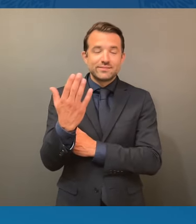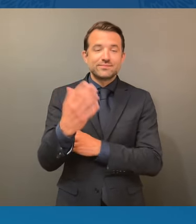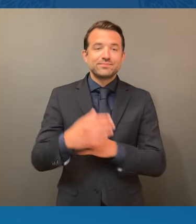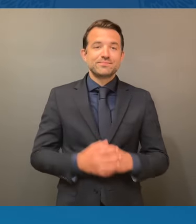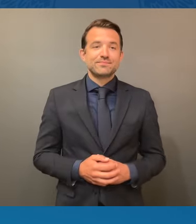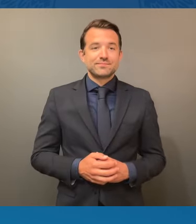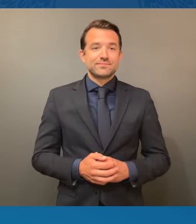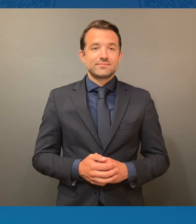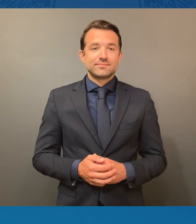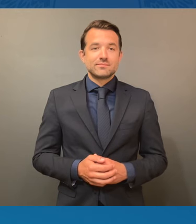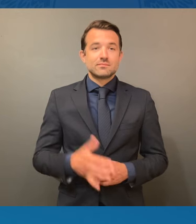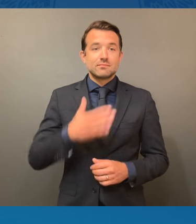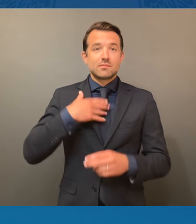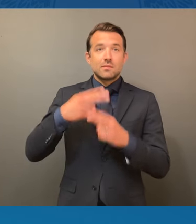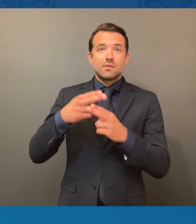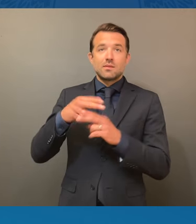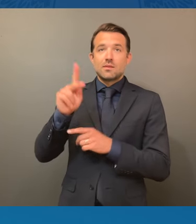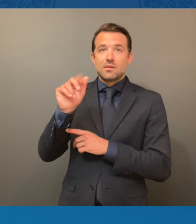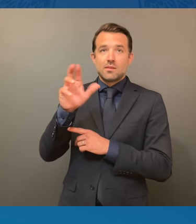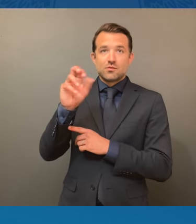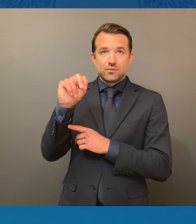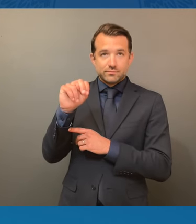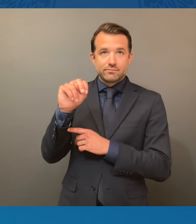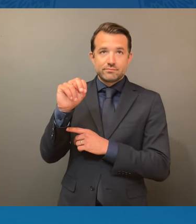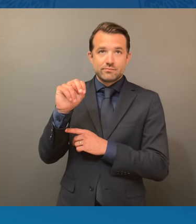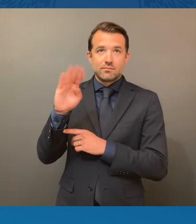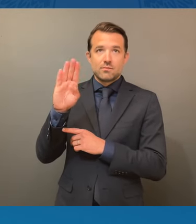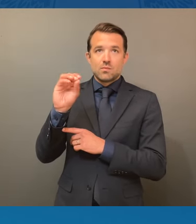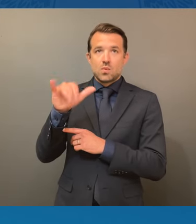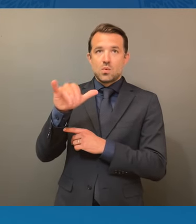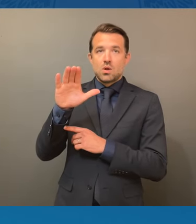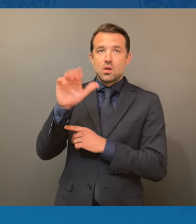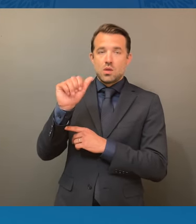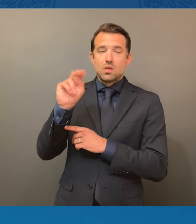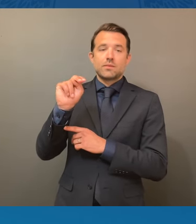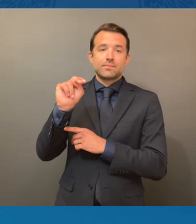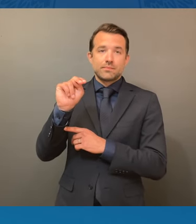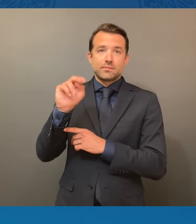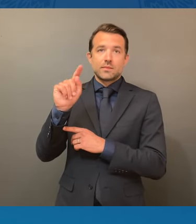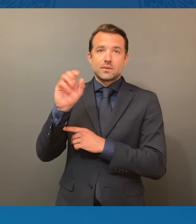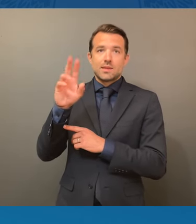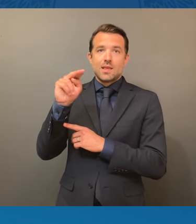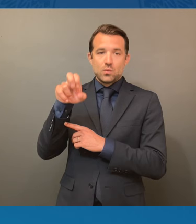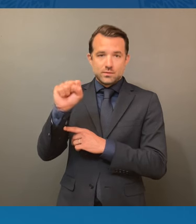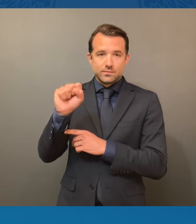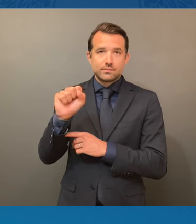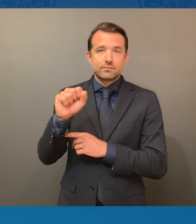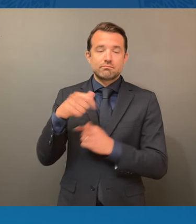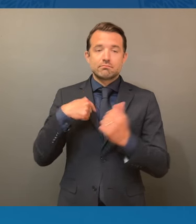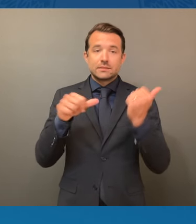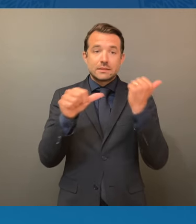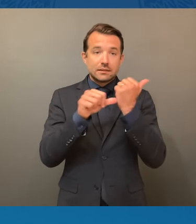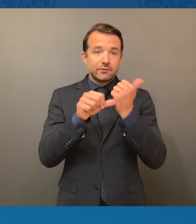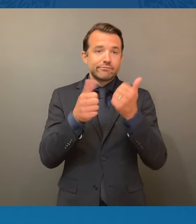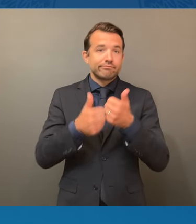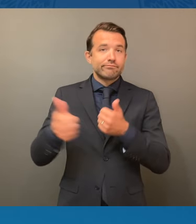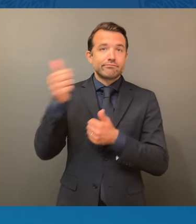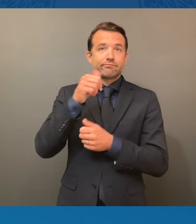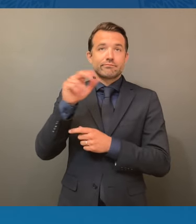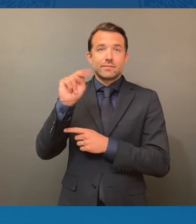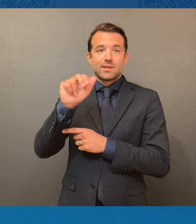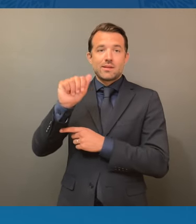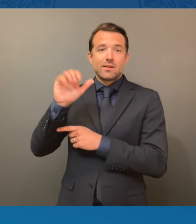My name is Karen Boykin Towns, and I have the honor of serving as vice chair of the NAACP's National Board of Directors. How